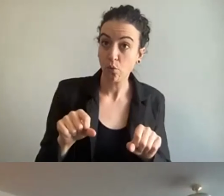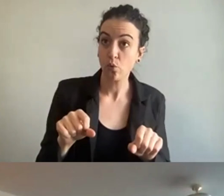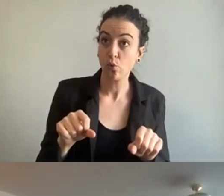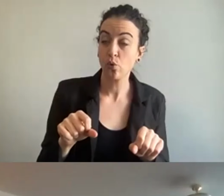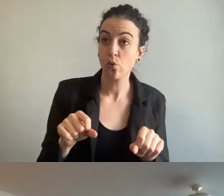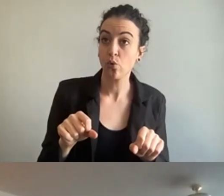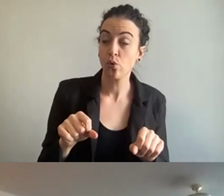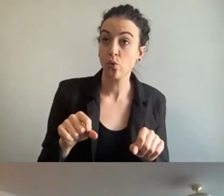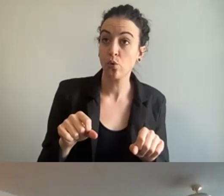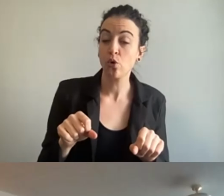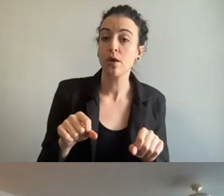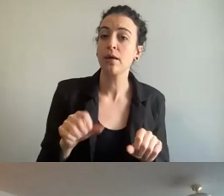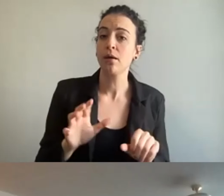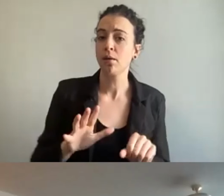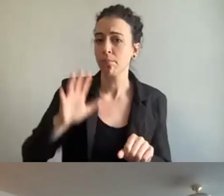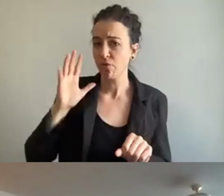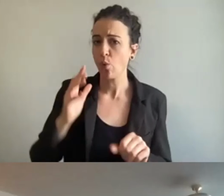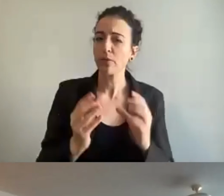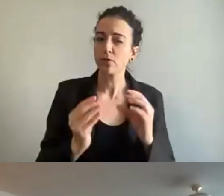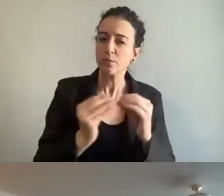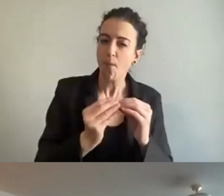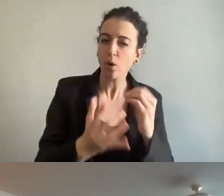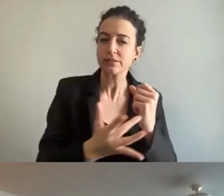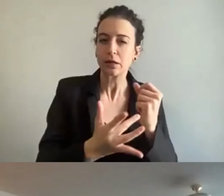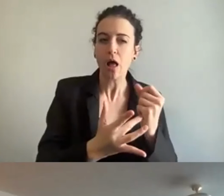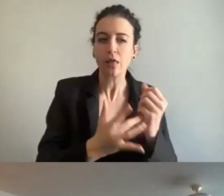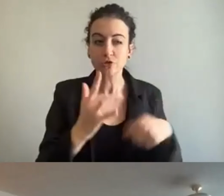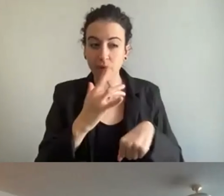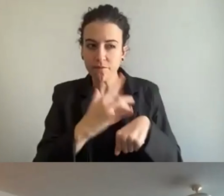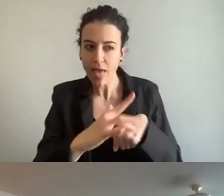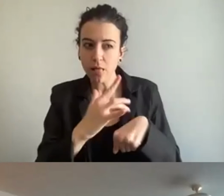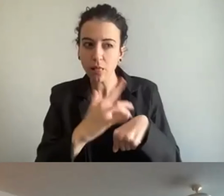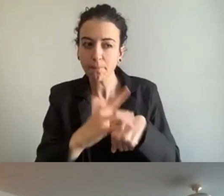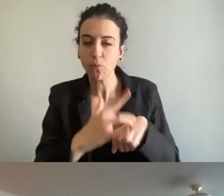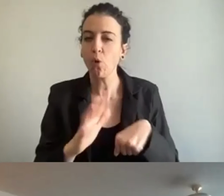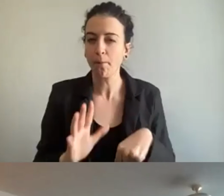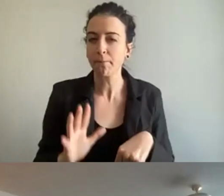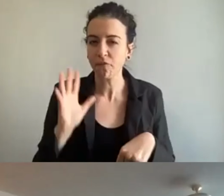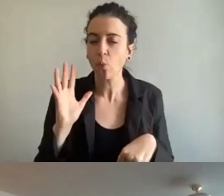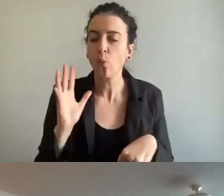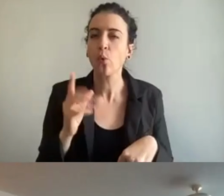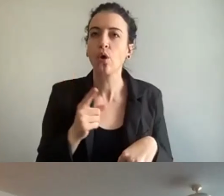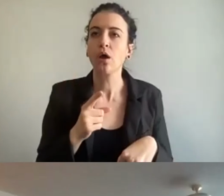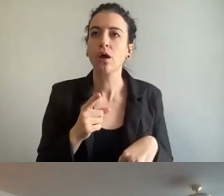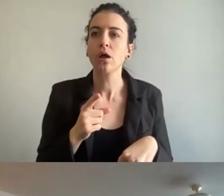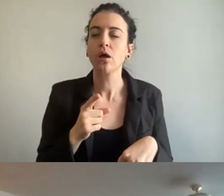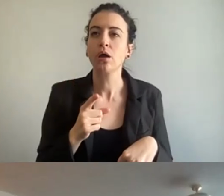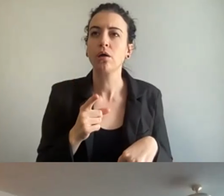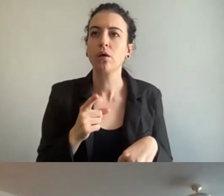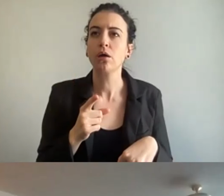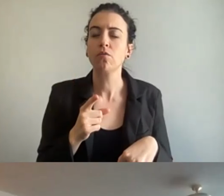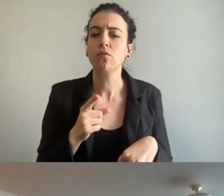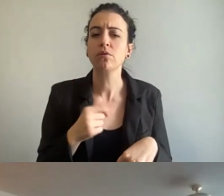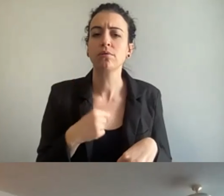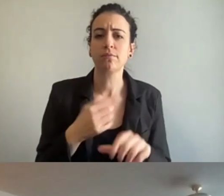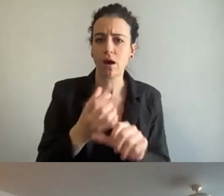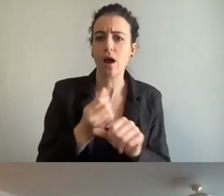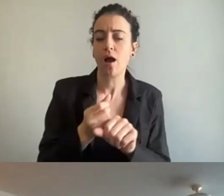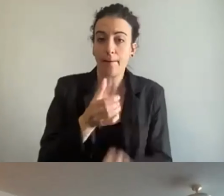more technology, I had actually got a power